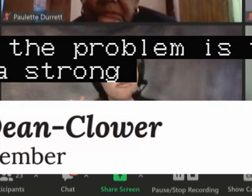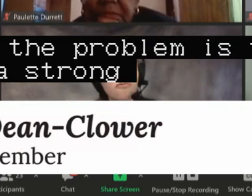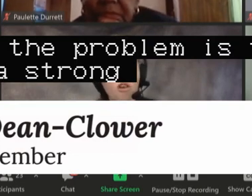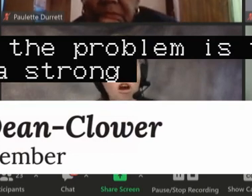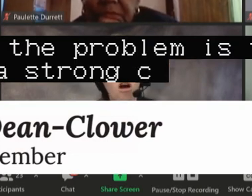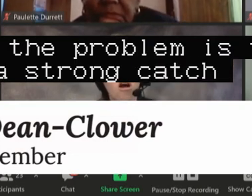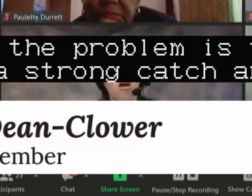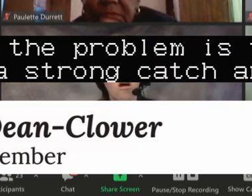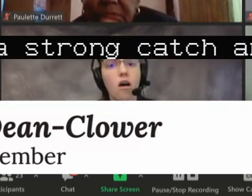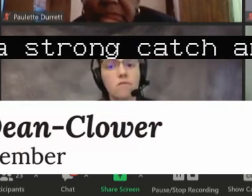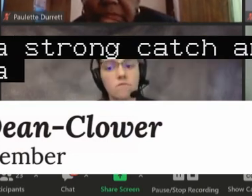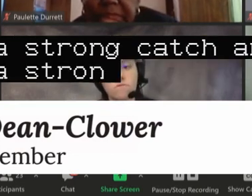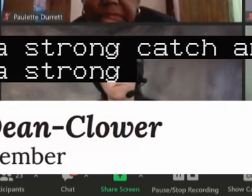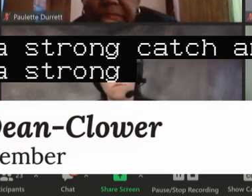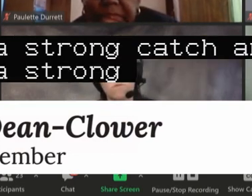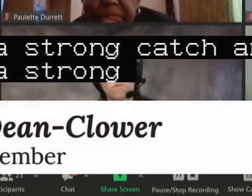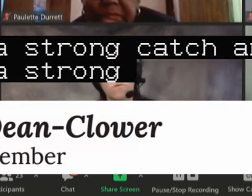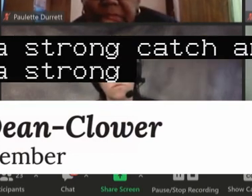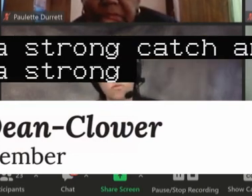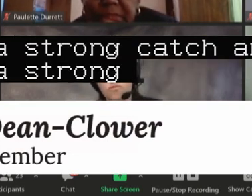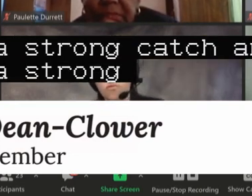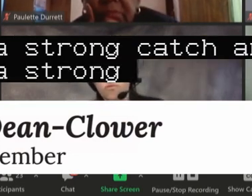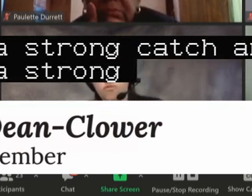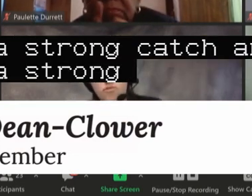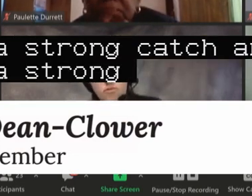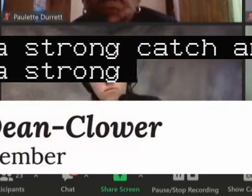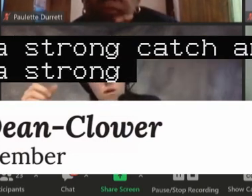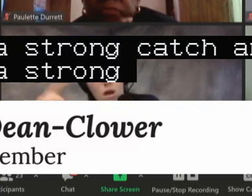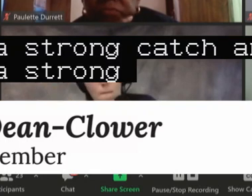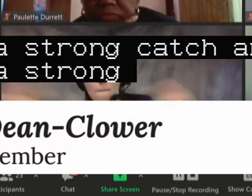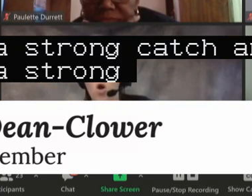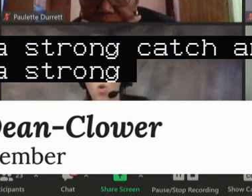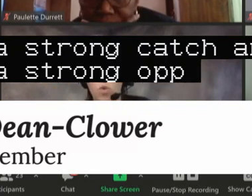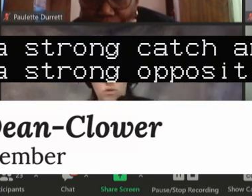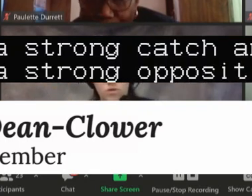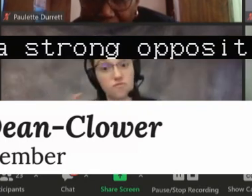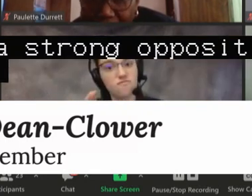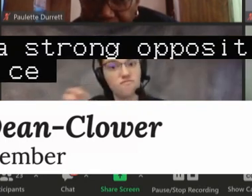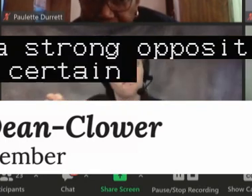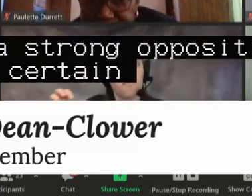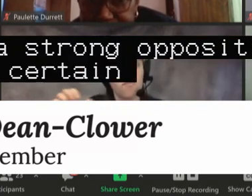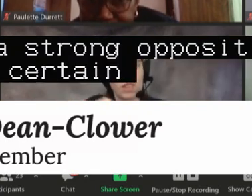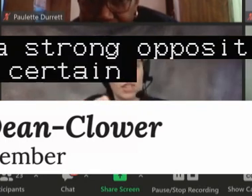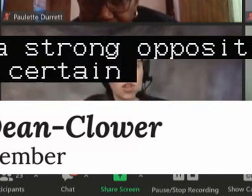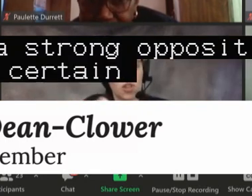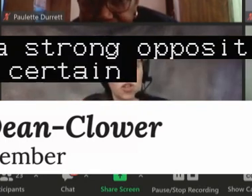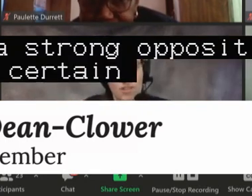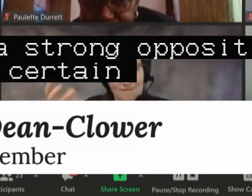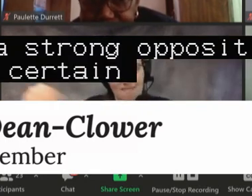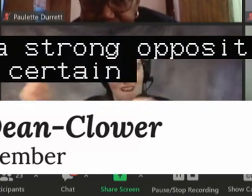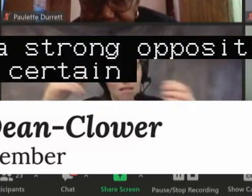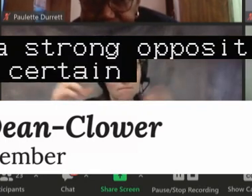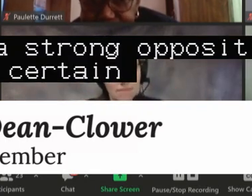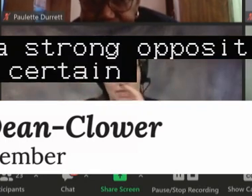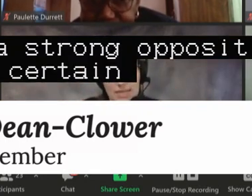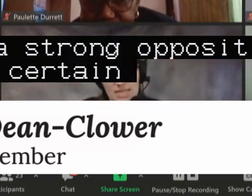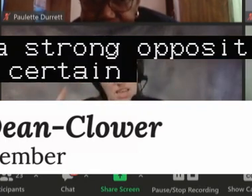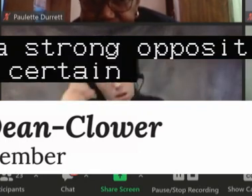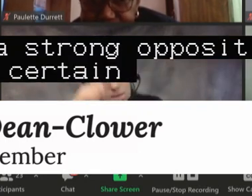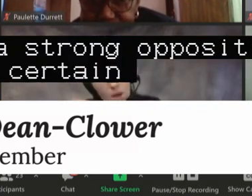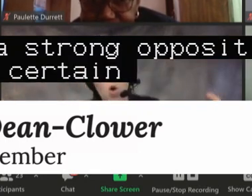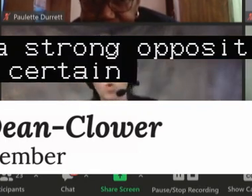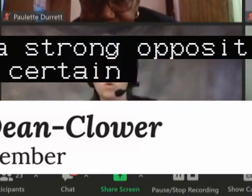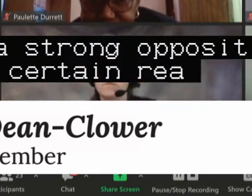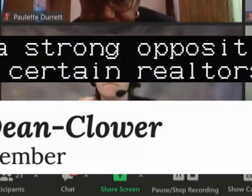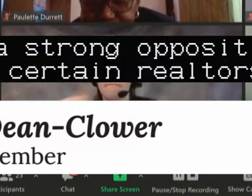oppositional force by certain realtors in the city, and is that also where the problems